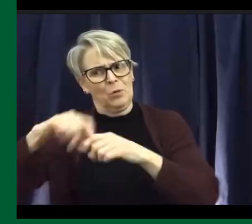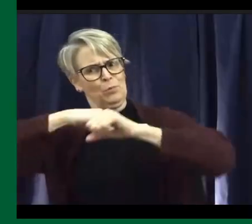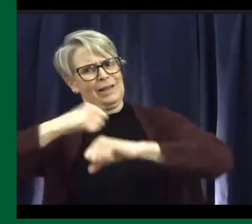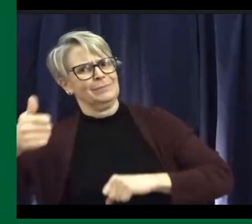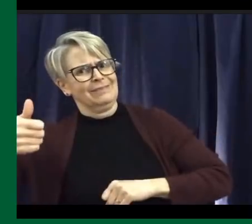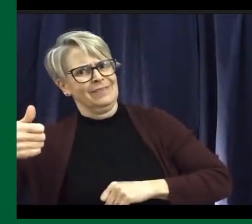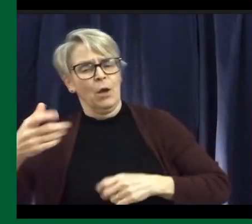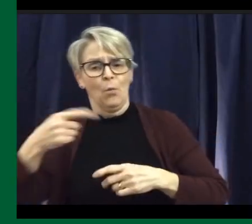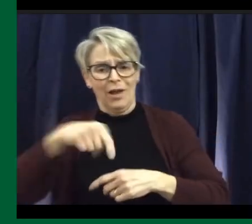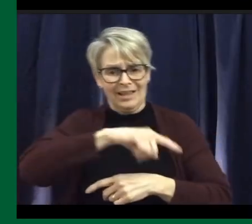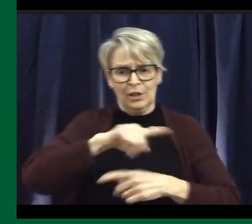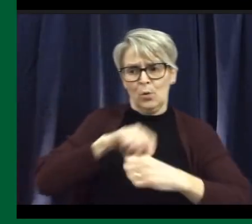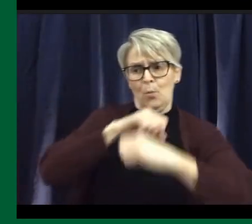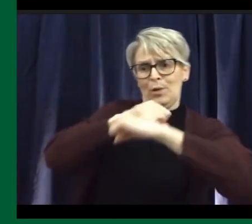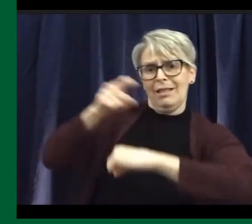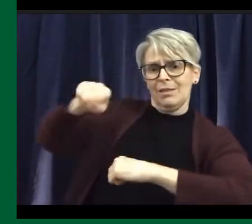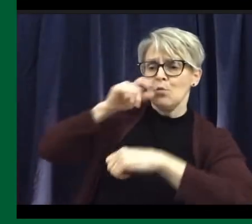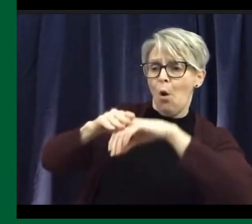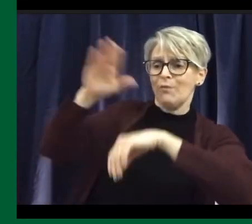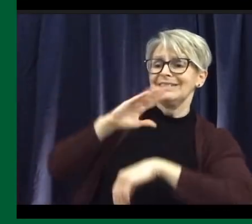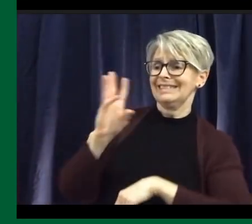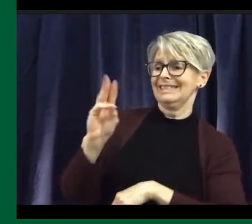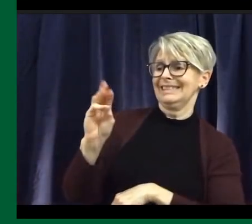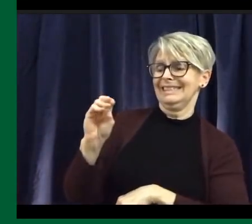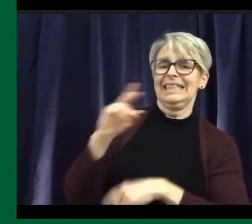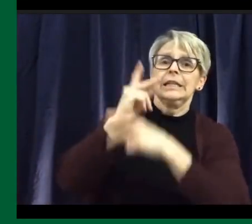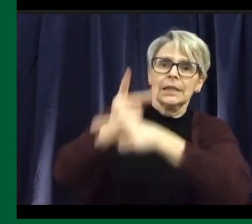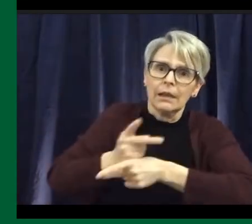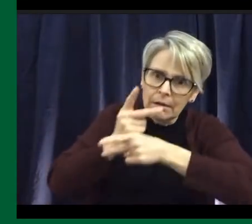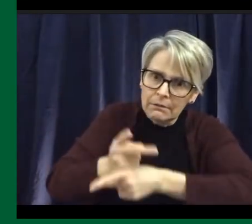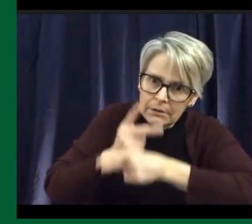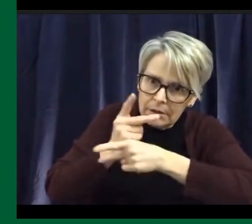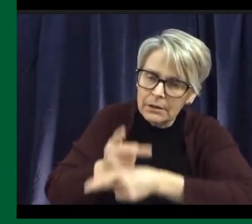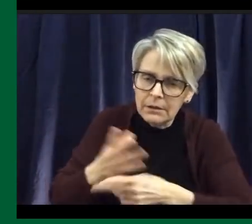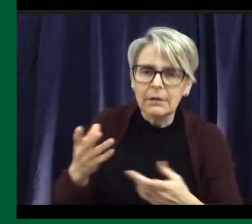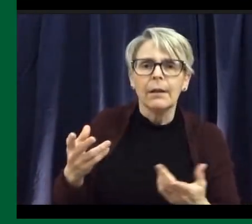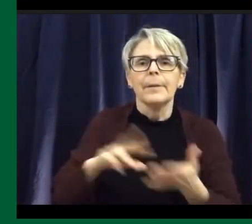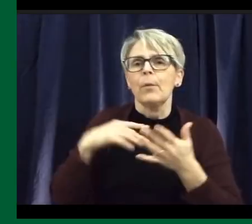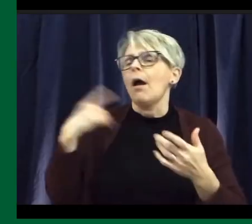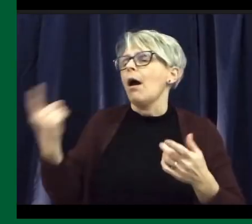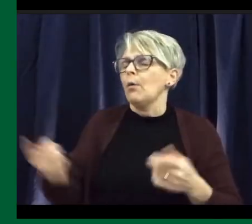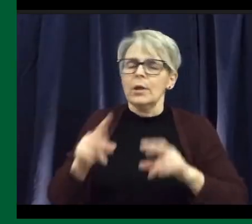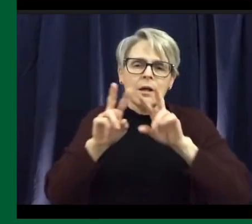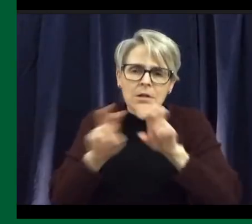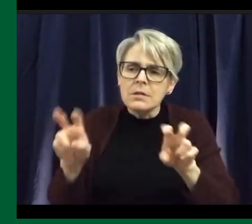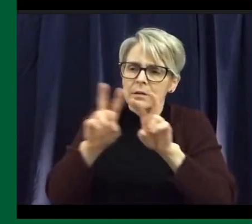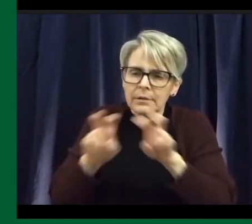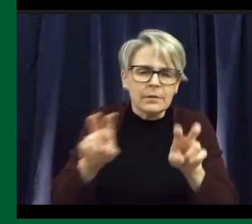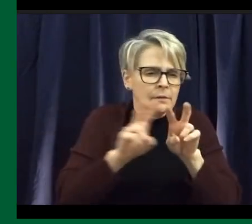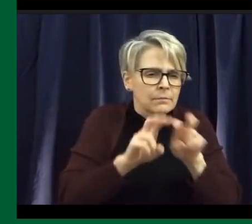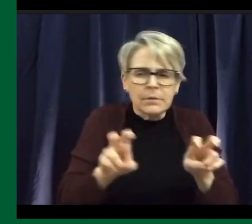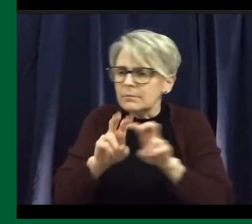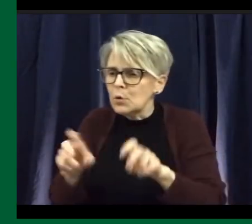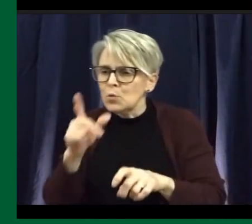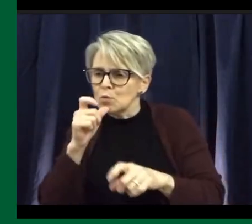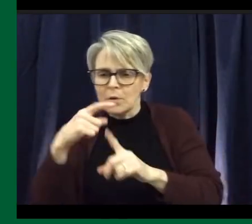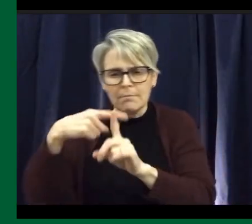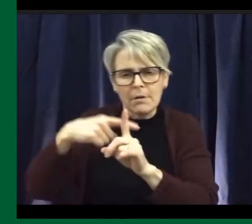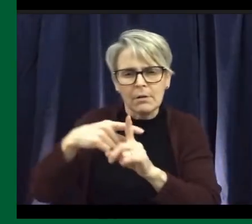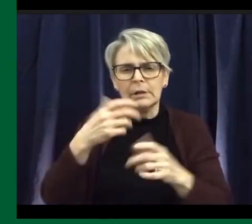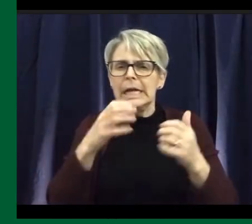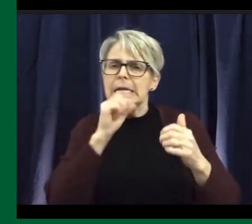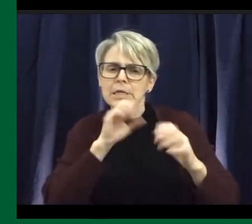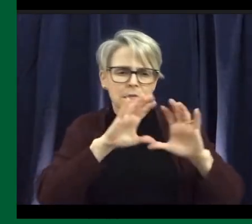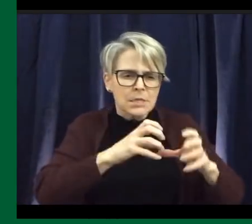to shield them until they get vaccinated. So, ongoing analyses of test positivity by age group